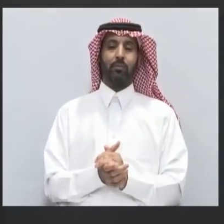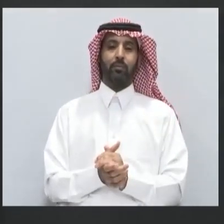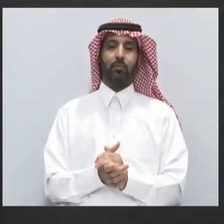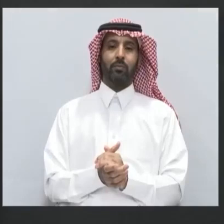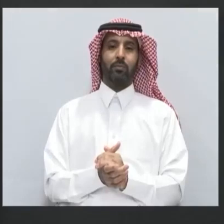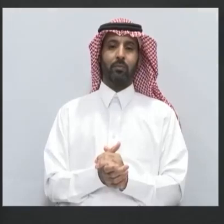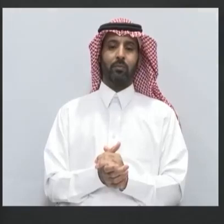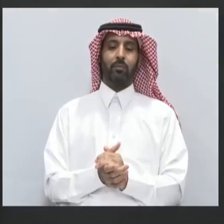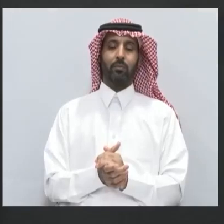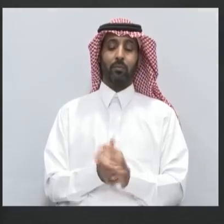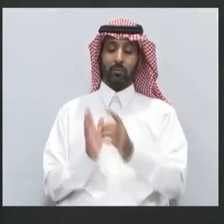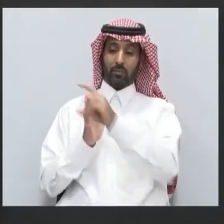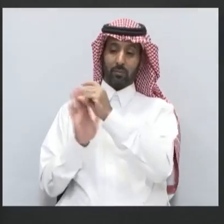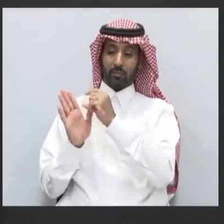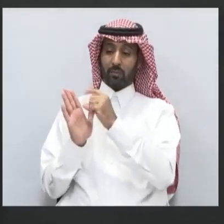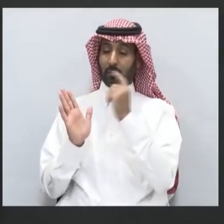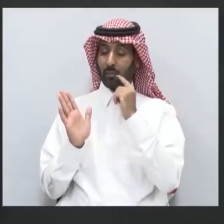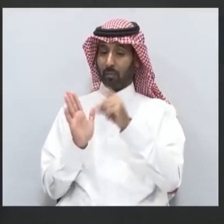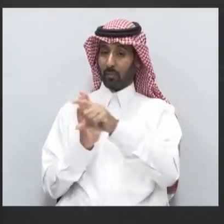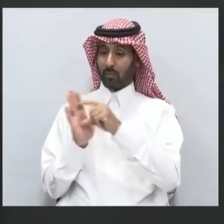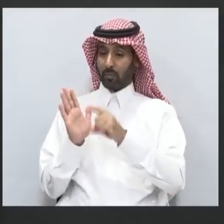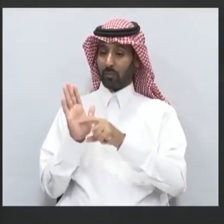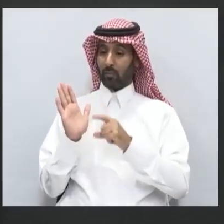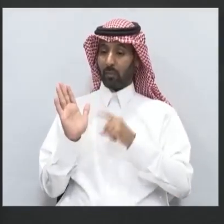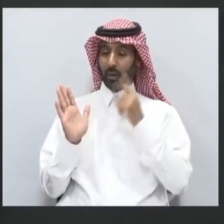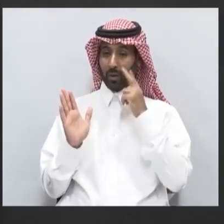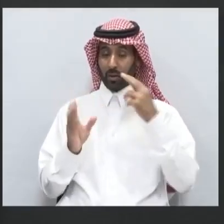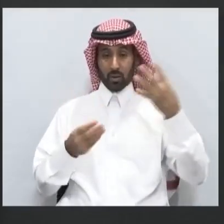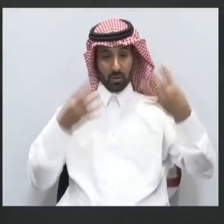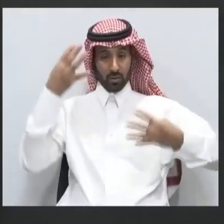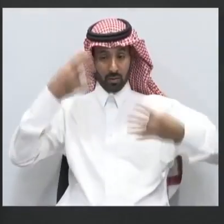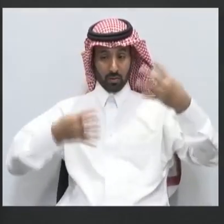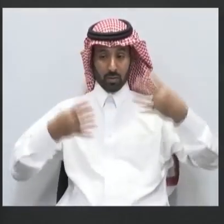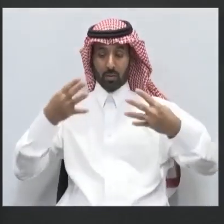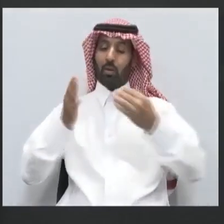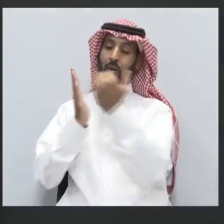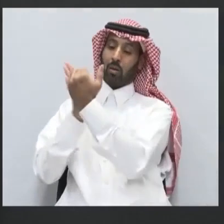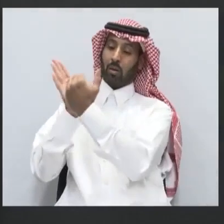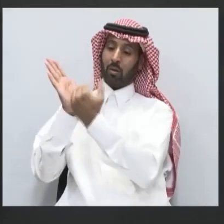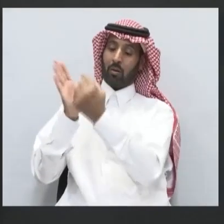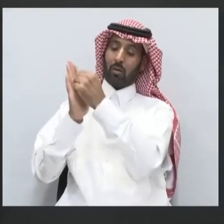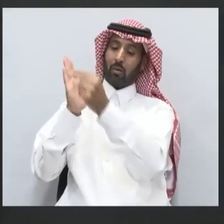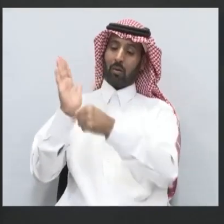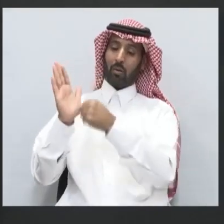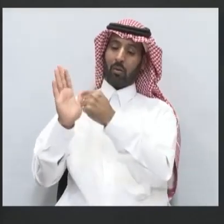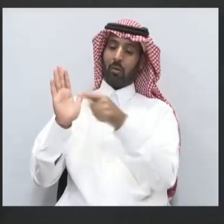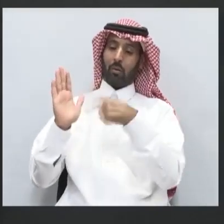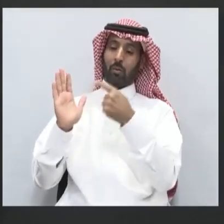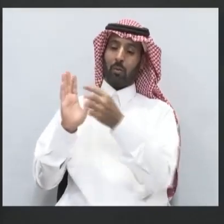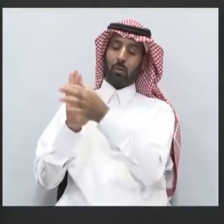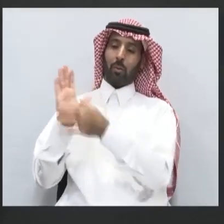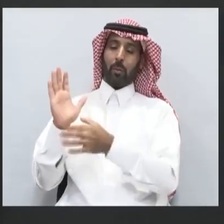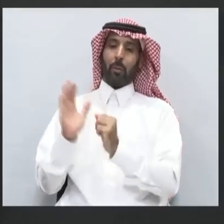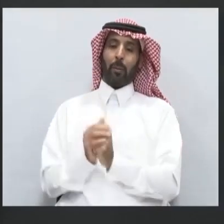the headlines. We'll be reading the articles. I want you to match each headline with the correct